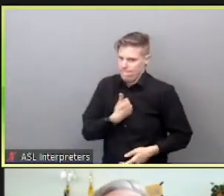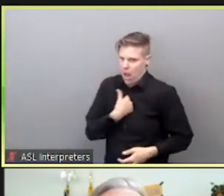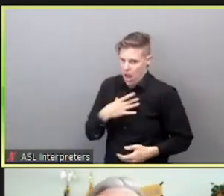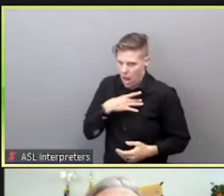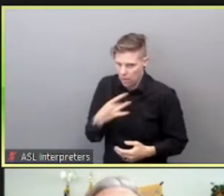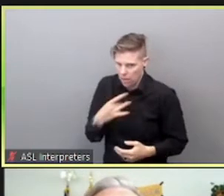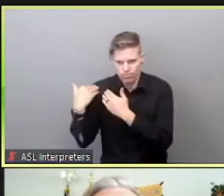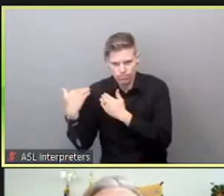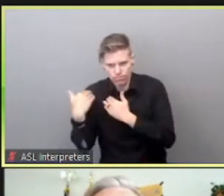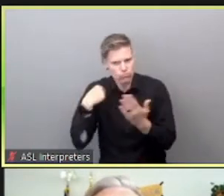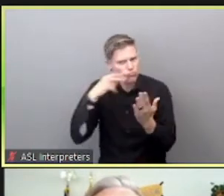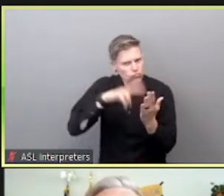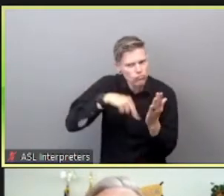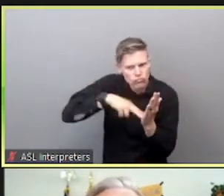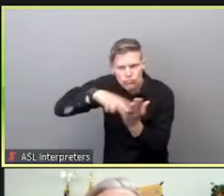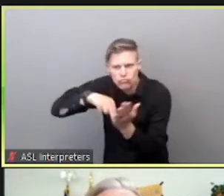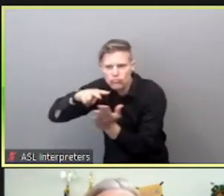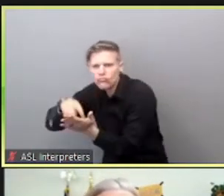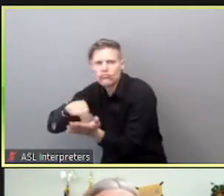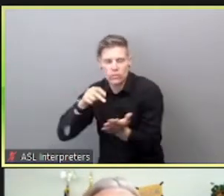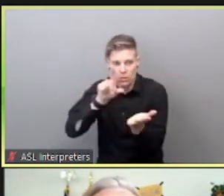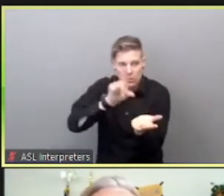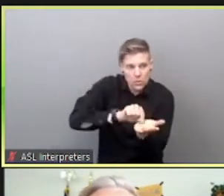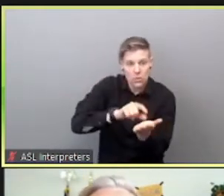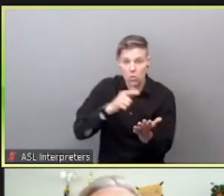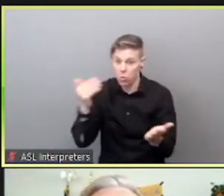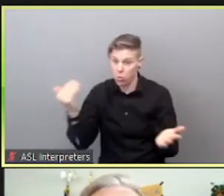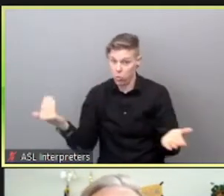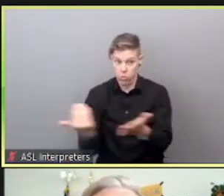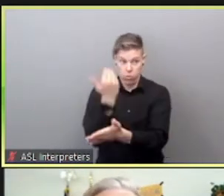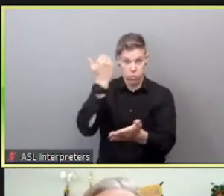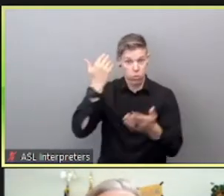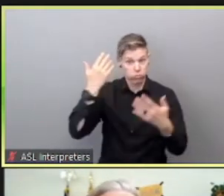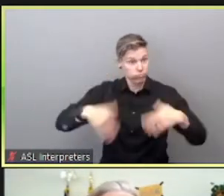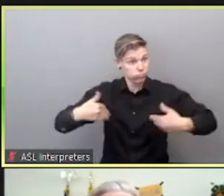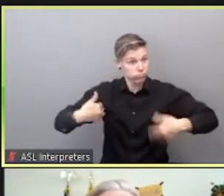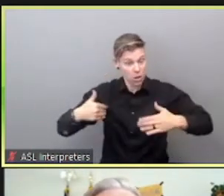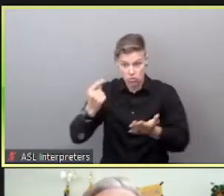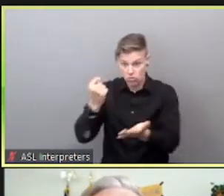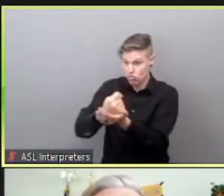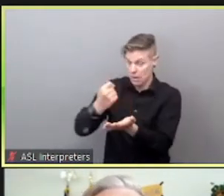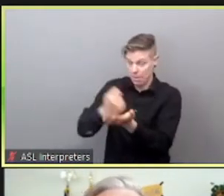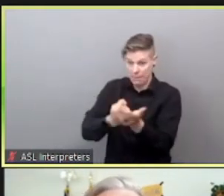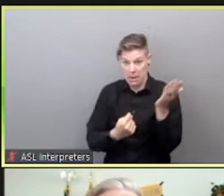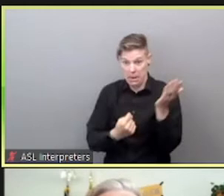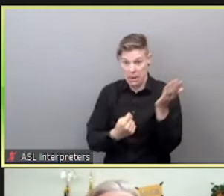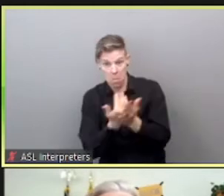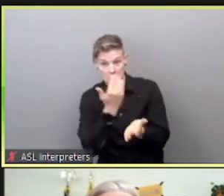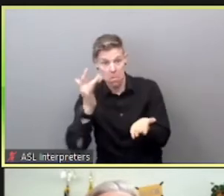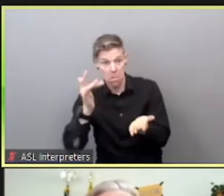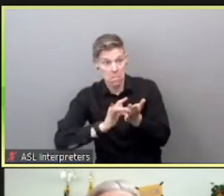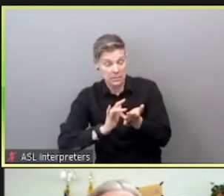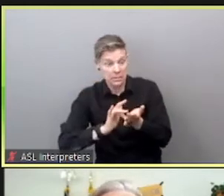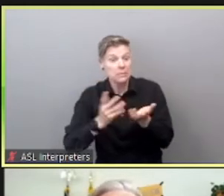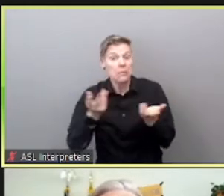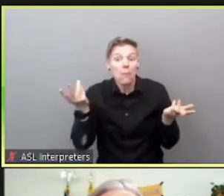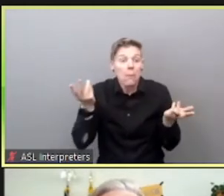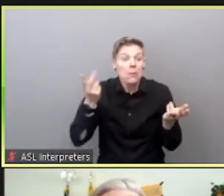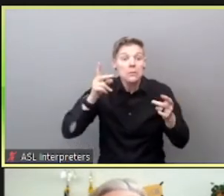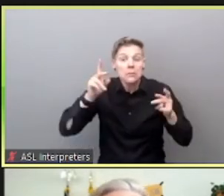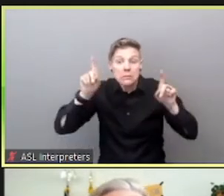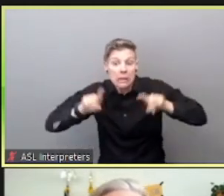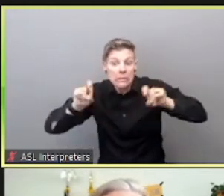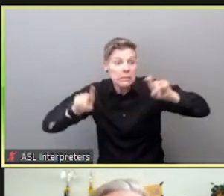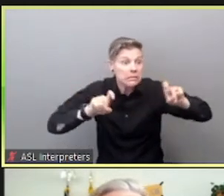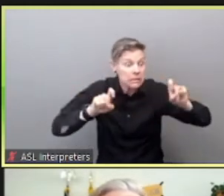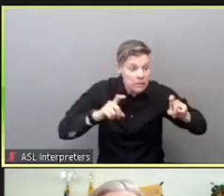of on-the-ground treatment for people who have get tested early, find out they're positive, and the